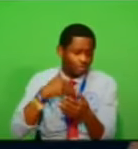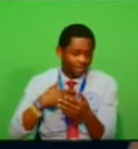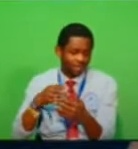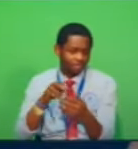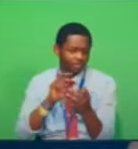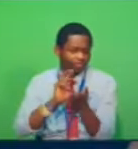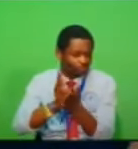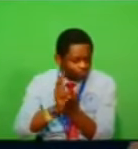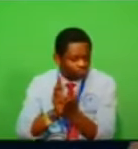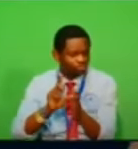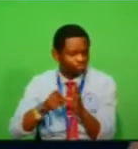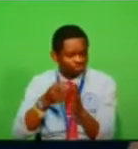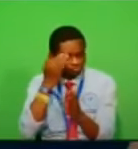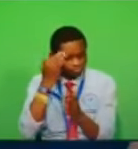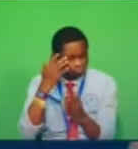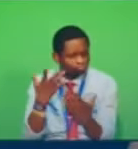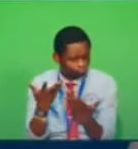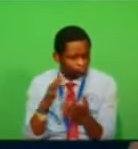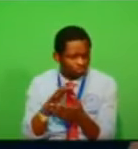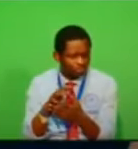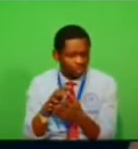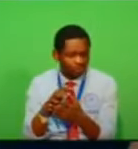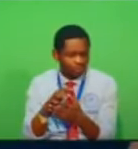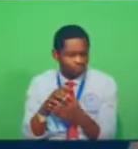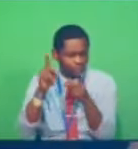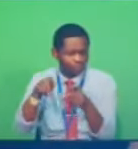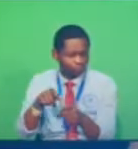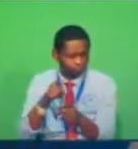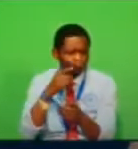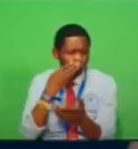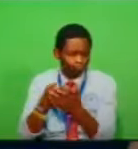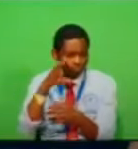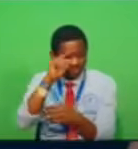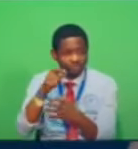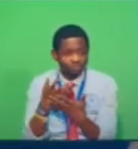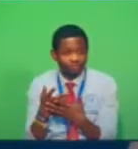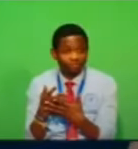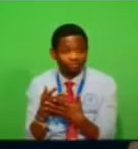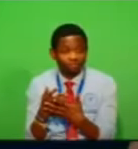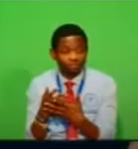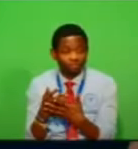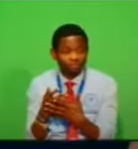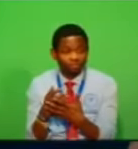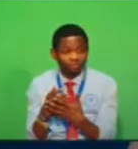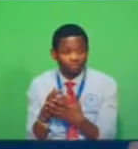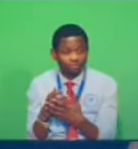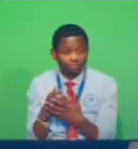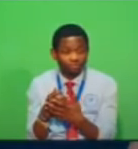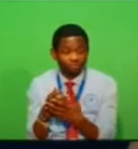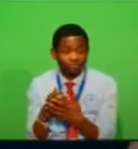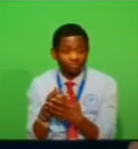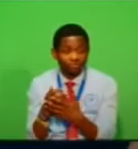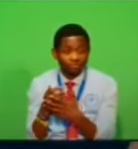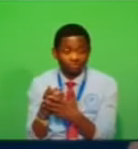conversation. And so afterwards, after we spent about 5 hours in meetings, he was driving me back to my hotel. And then he said, you know, that same one you